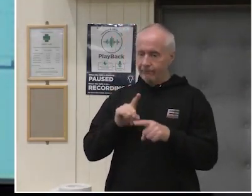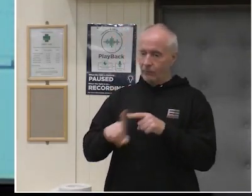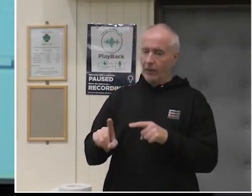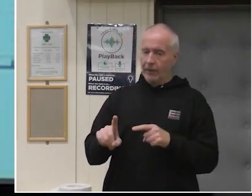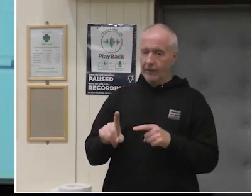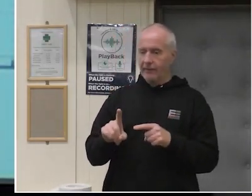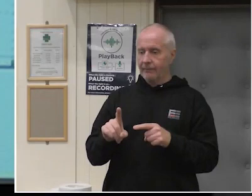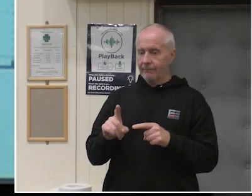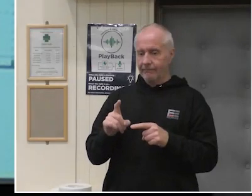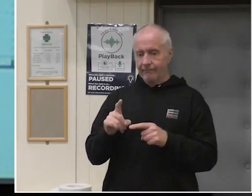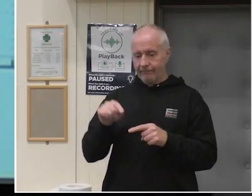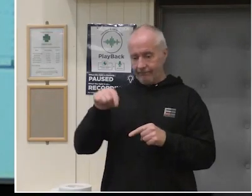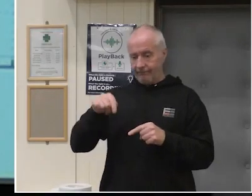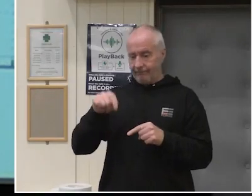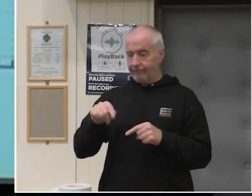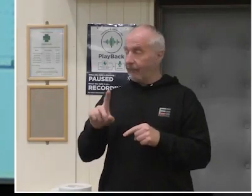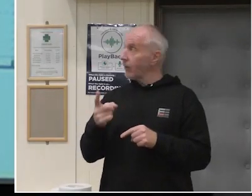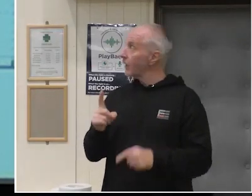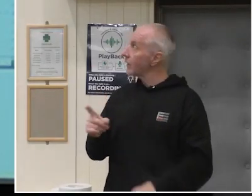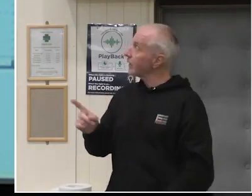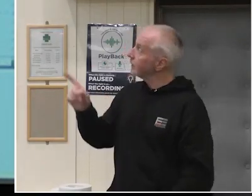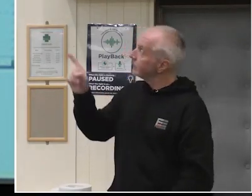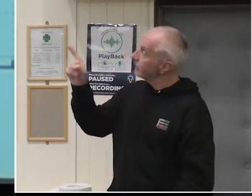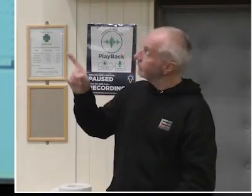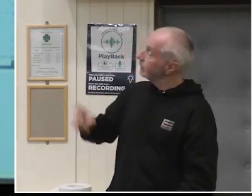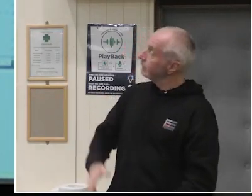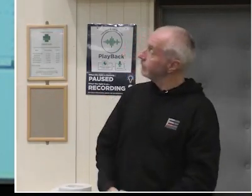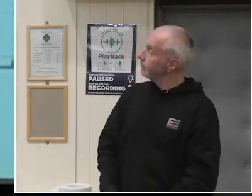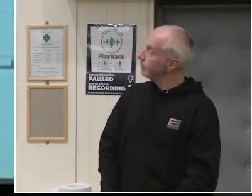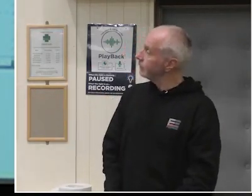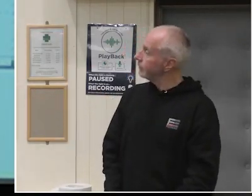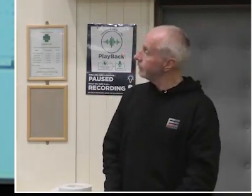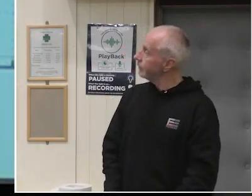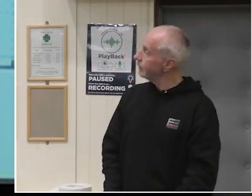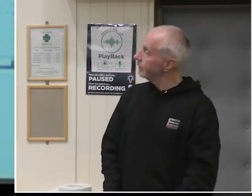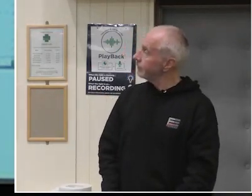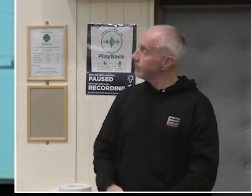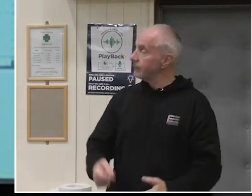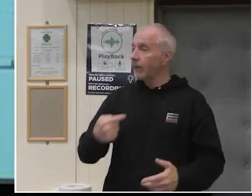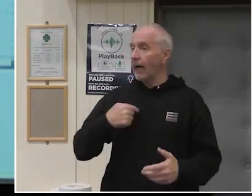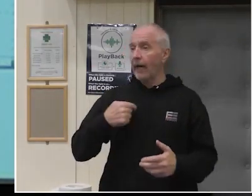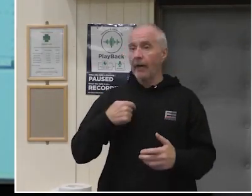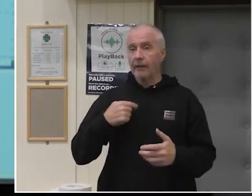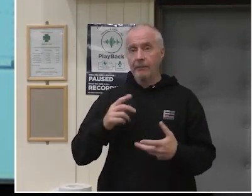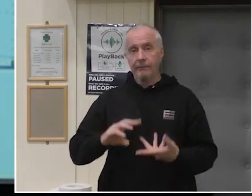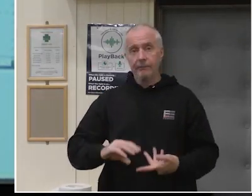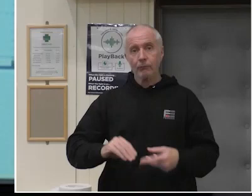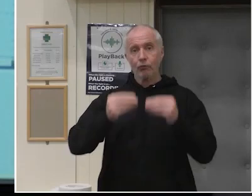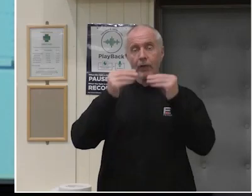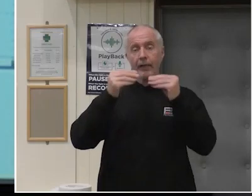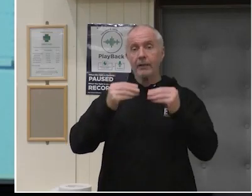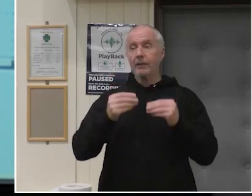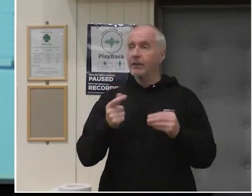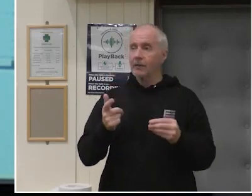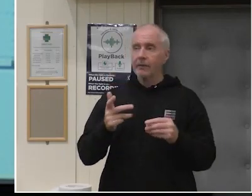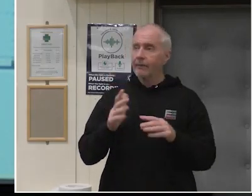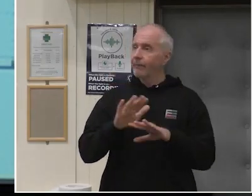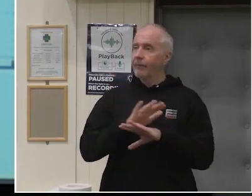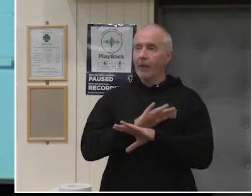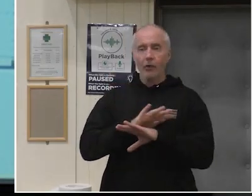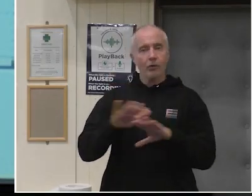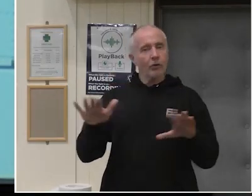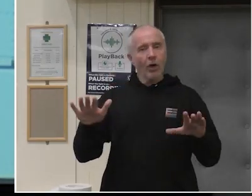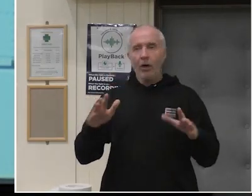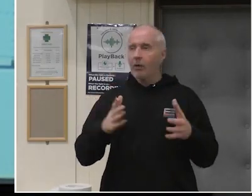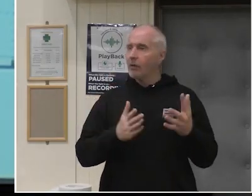And this is the one that I created. Now this is not through any sort of